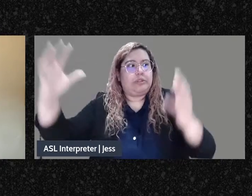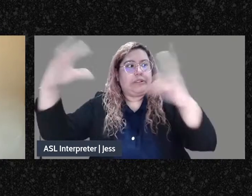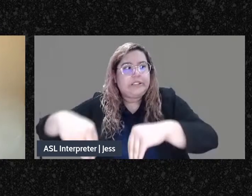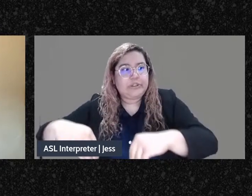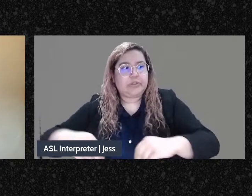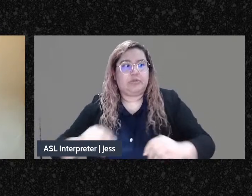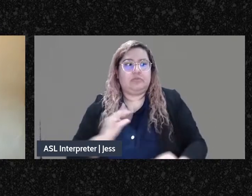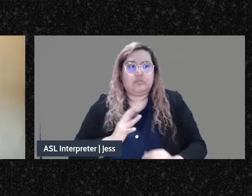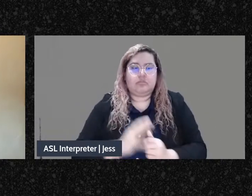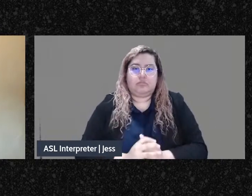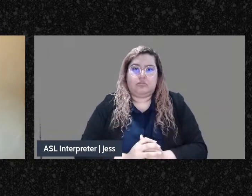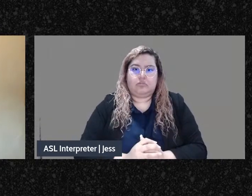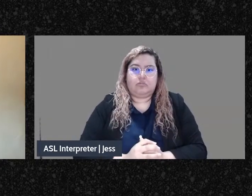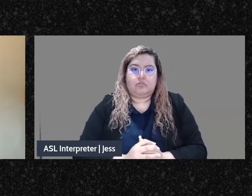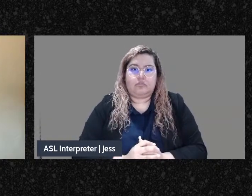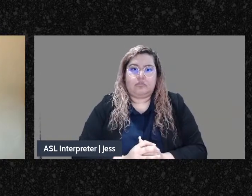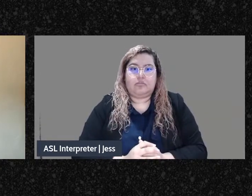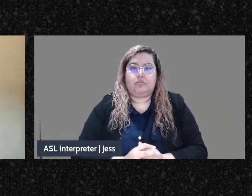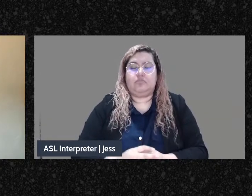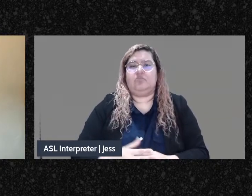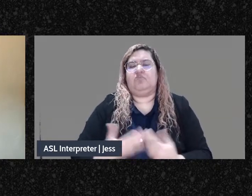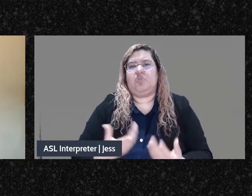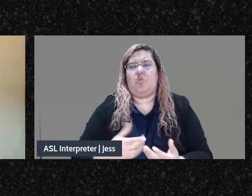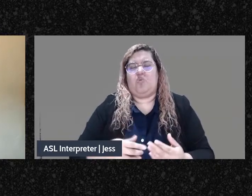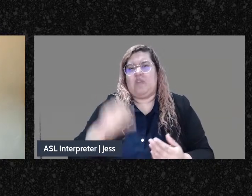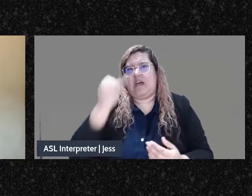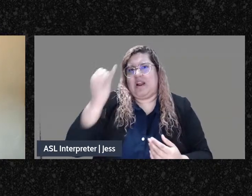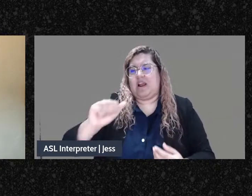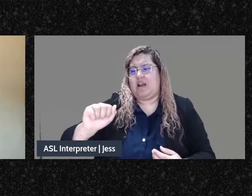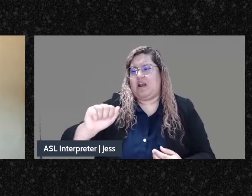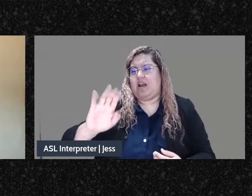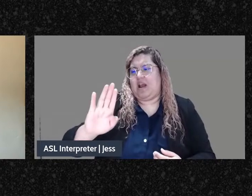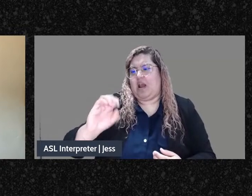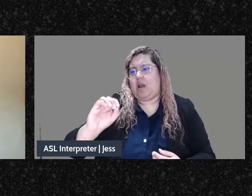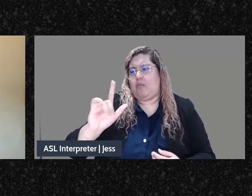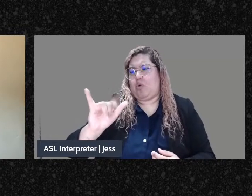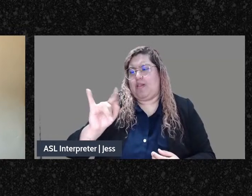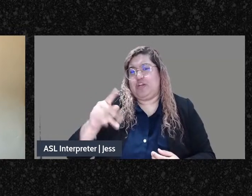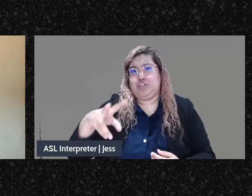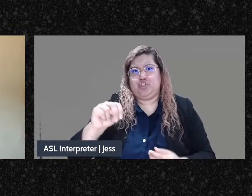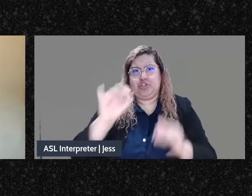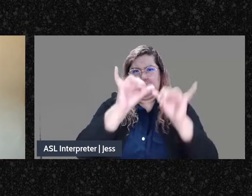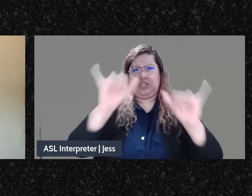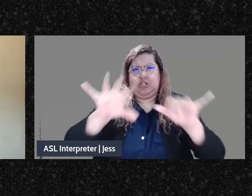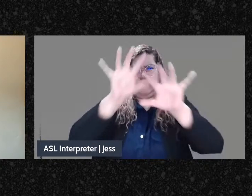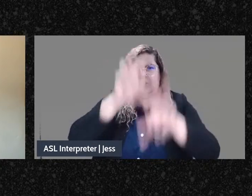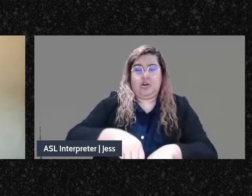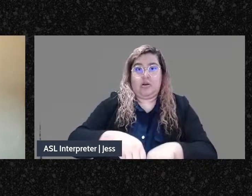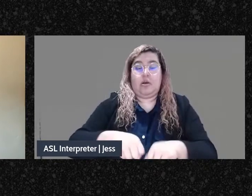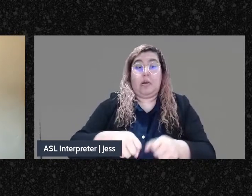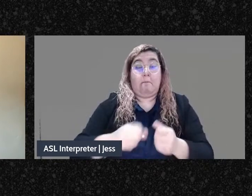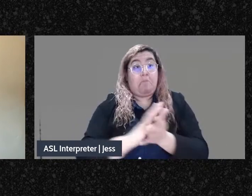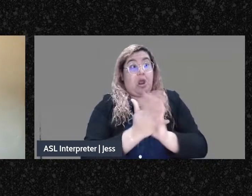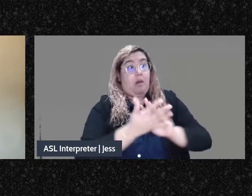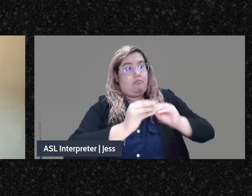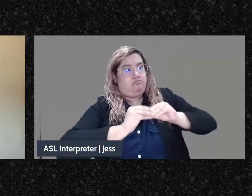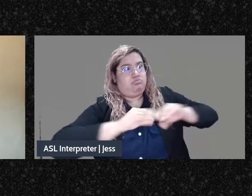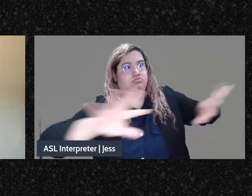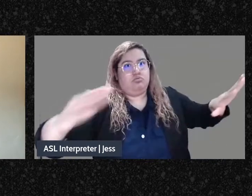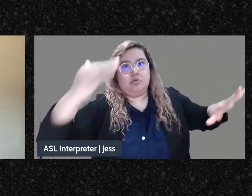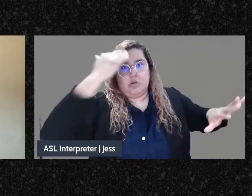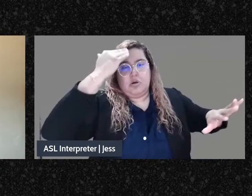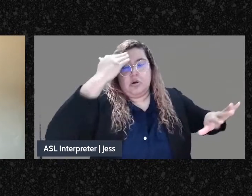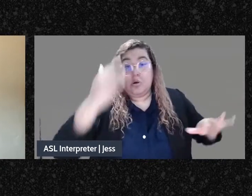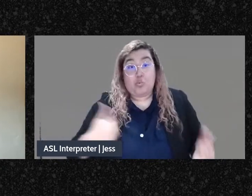The very idea of abolition in some ways went mainstream in a way that I think none of us could have